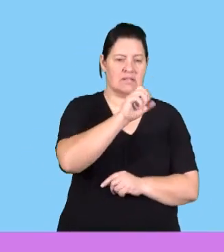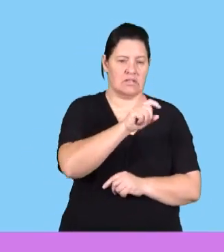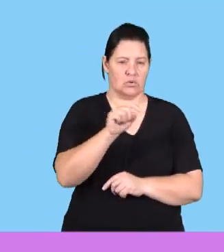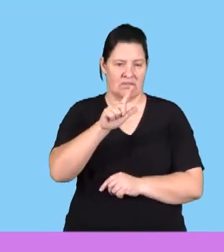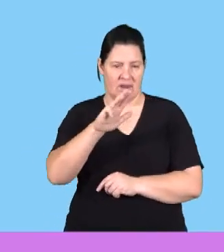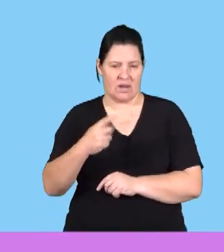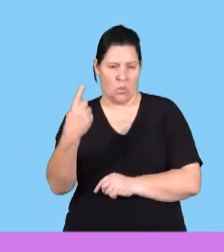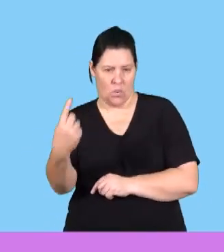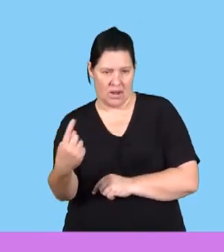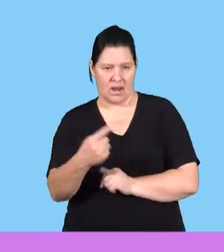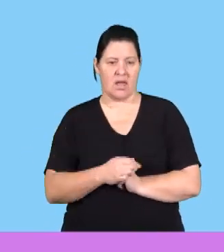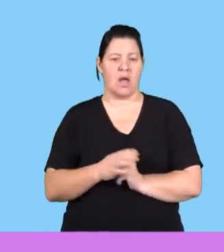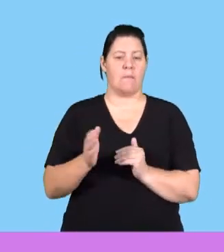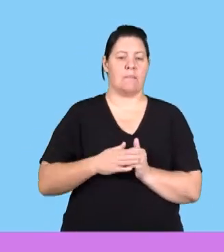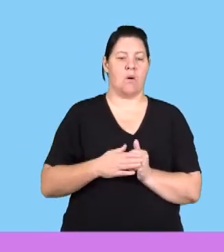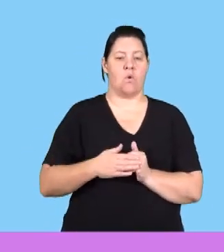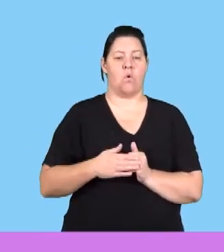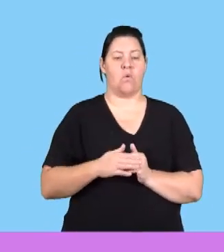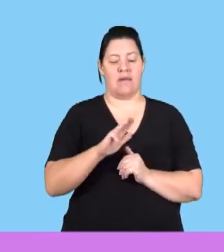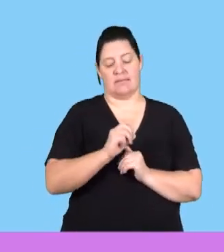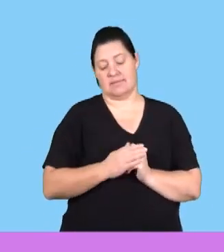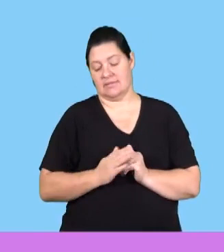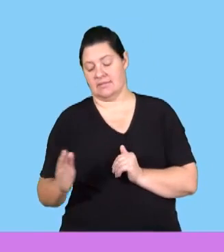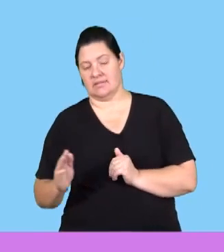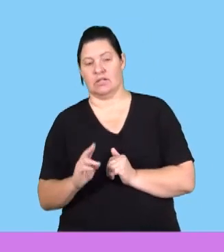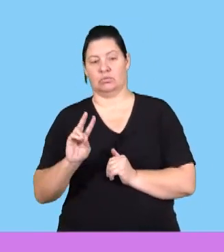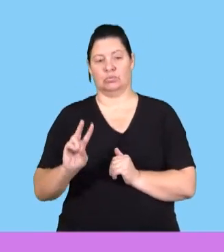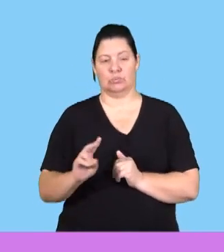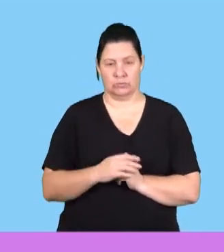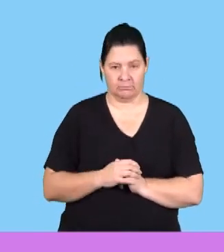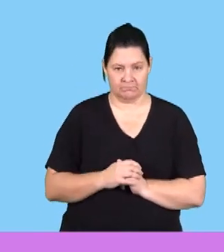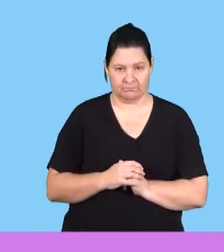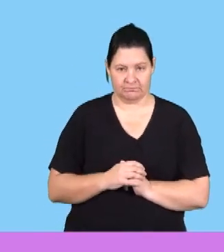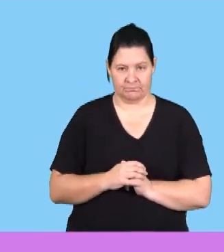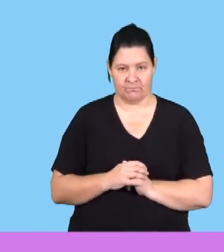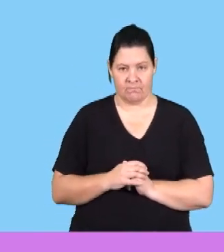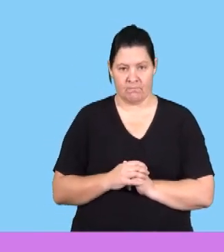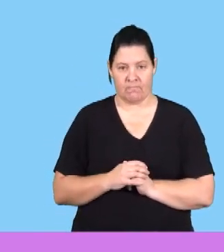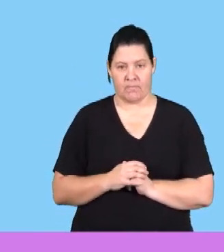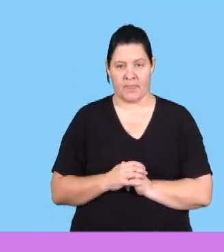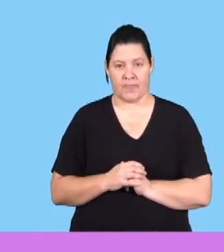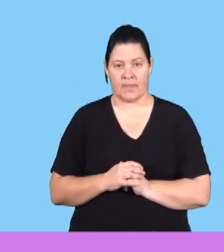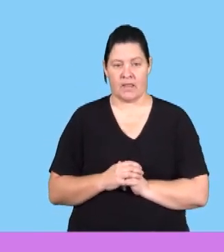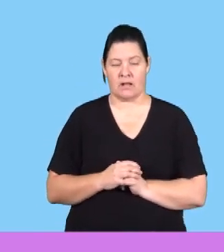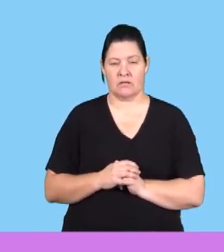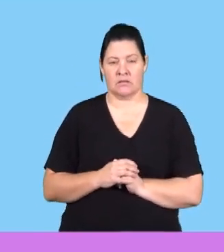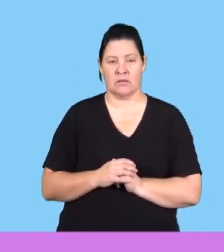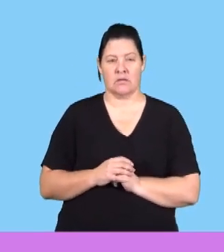and 79, it's 1. And then 90 or more than that is 2. Right, let's look at the first